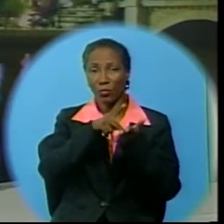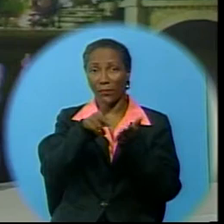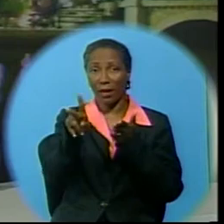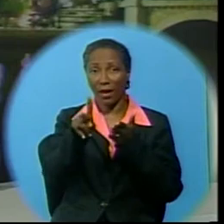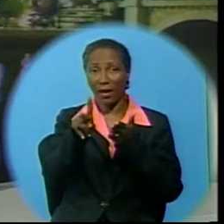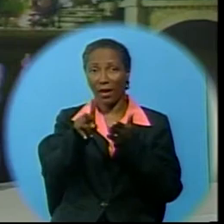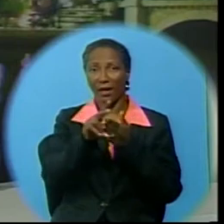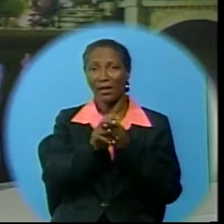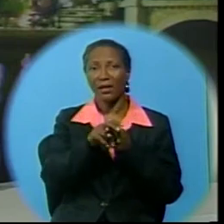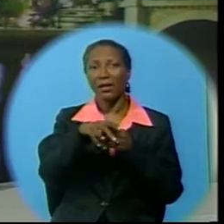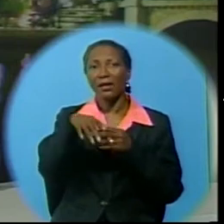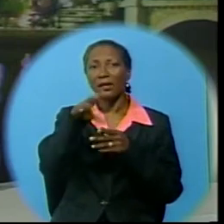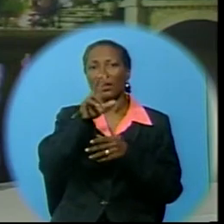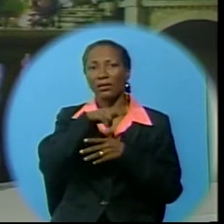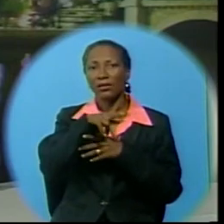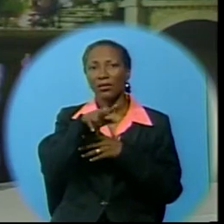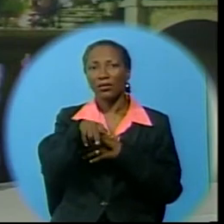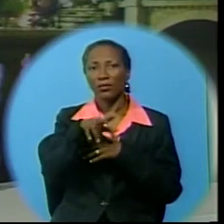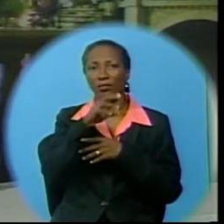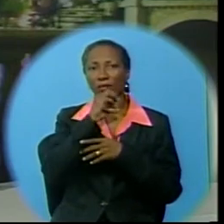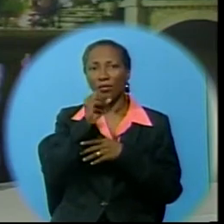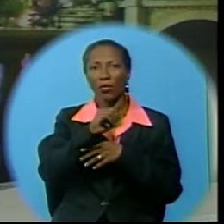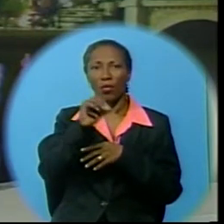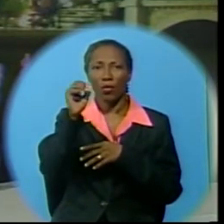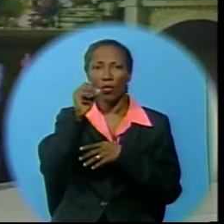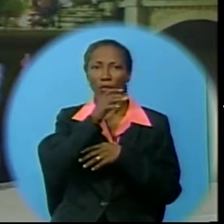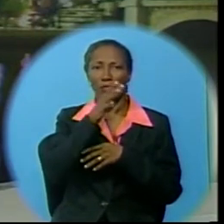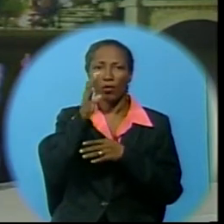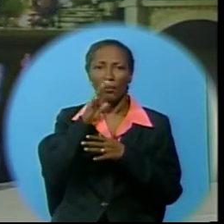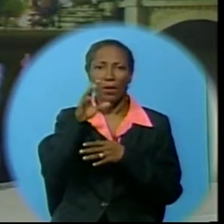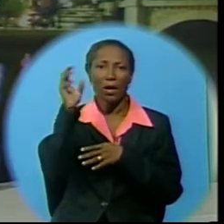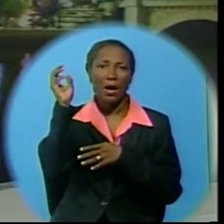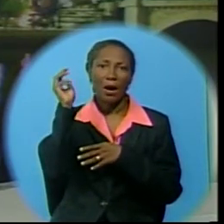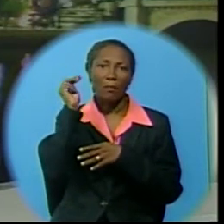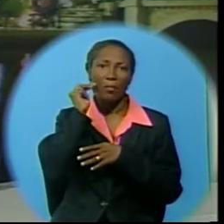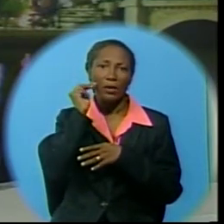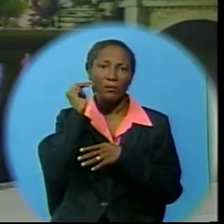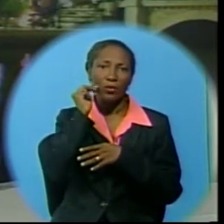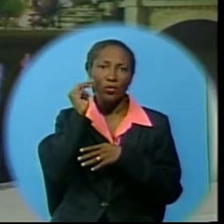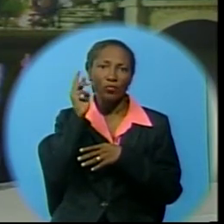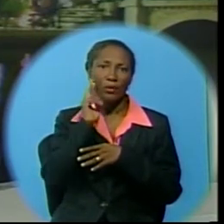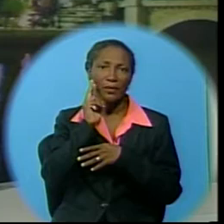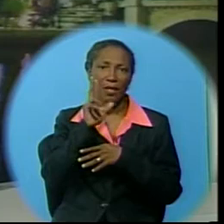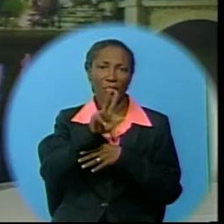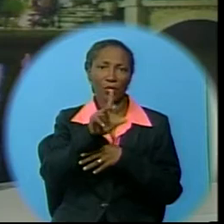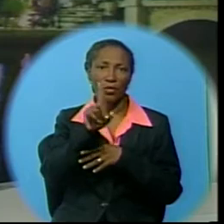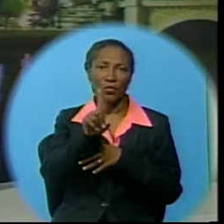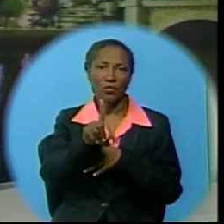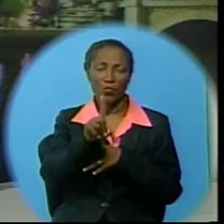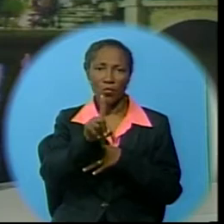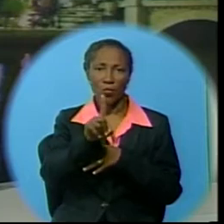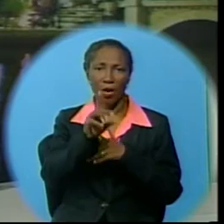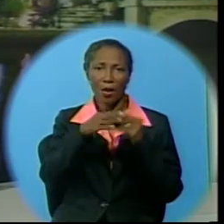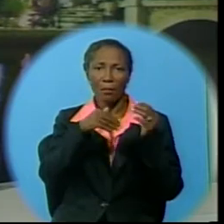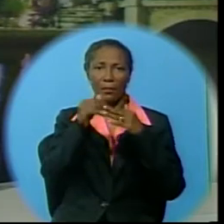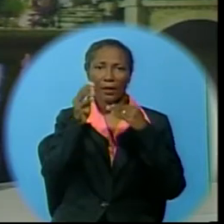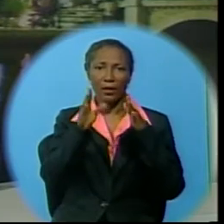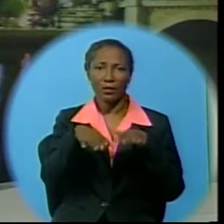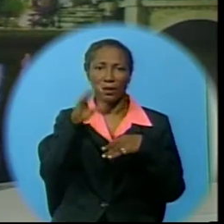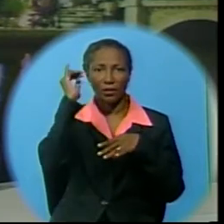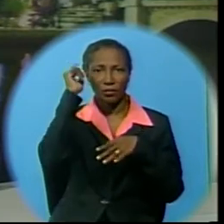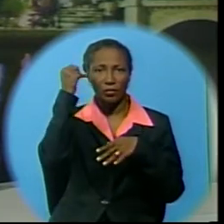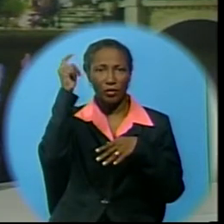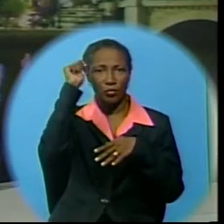33-year-old farmer Monique Magola Robinson and 31-year-old construction worker Jerome Tobin